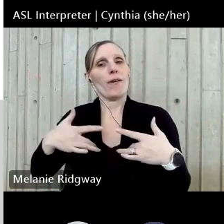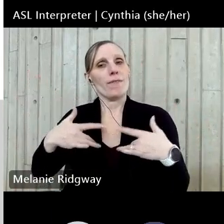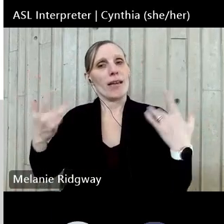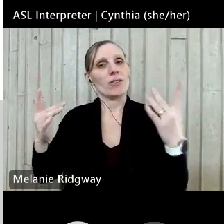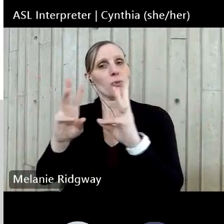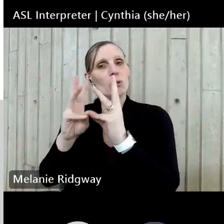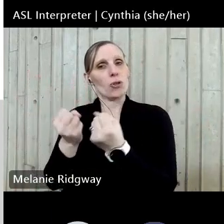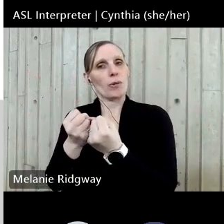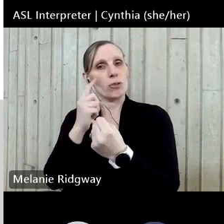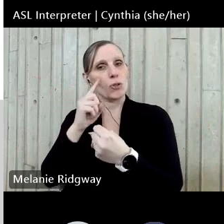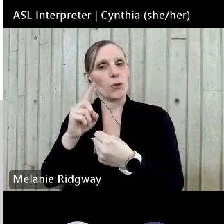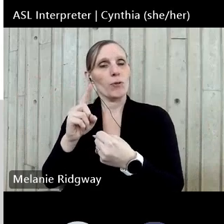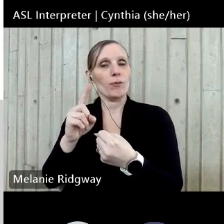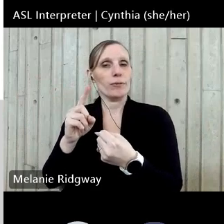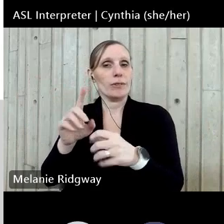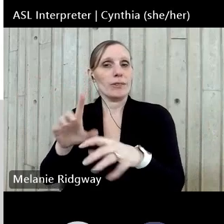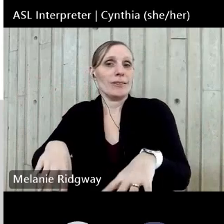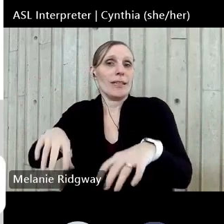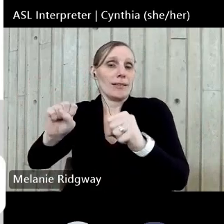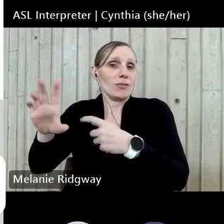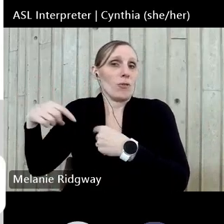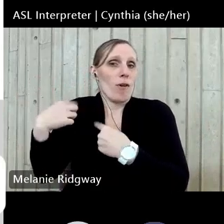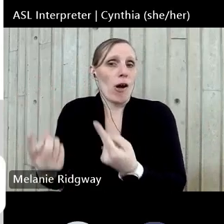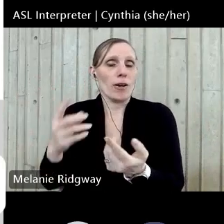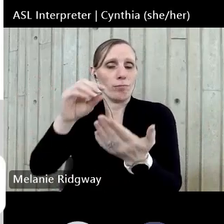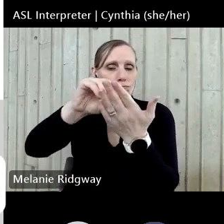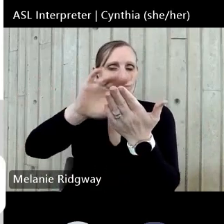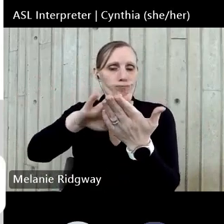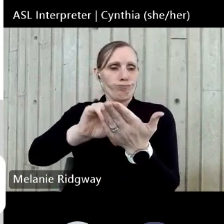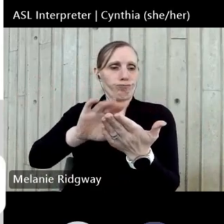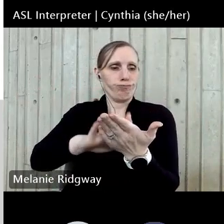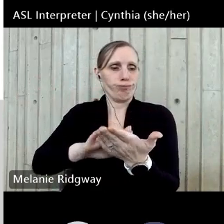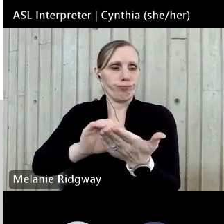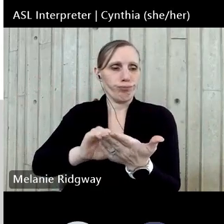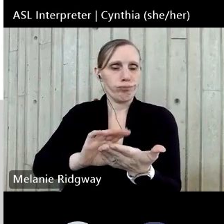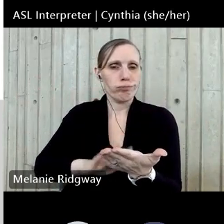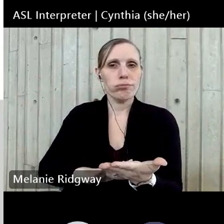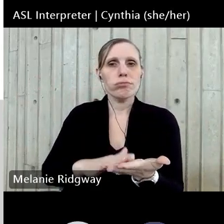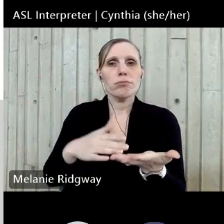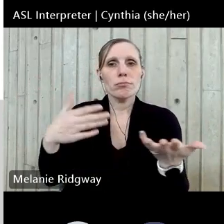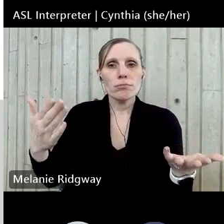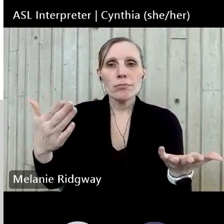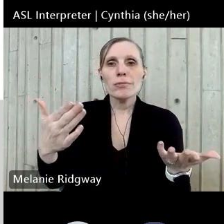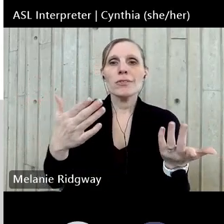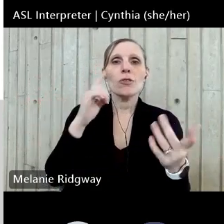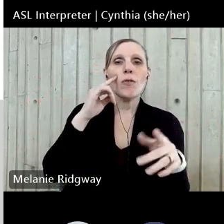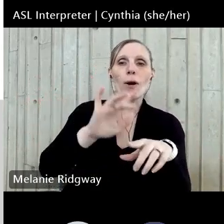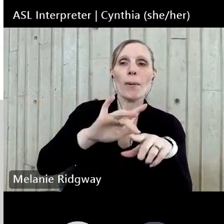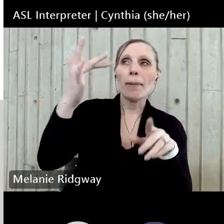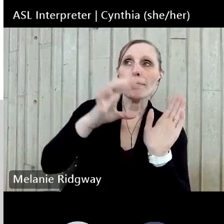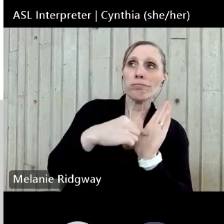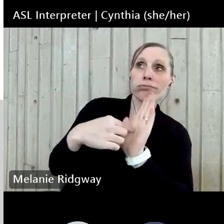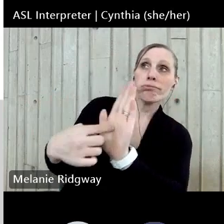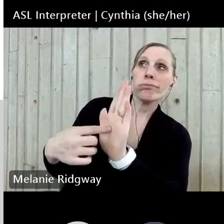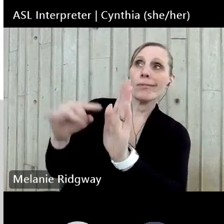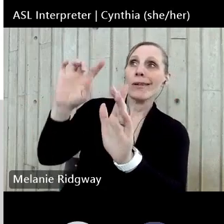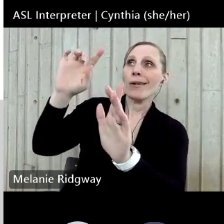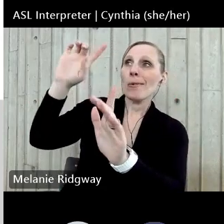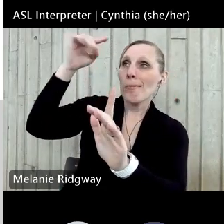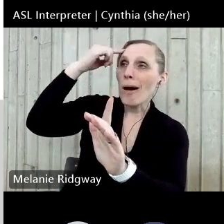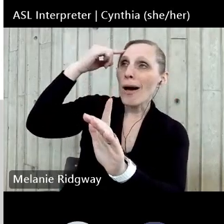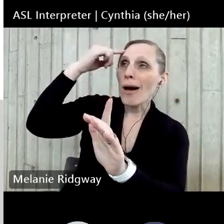is, something helpful, even when you're talking to employers or volunteer opportunities, or just to keep